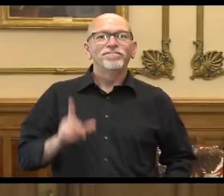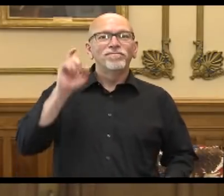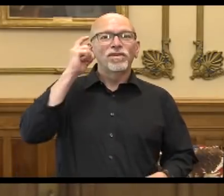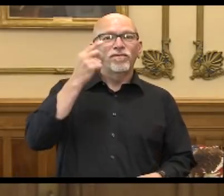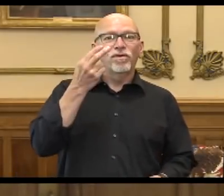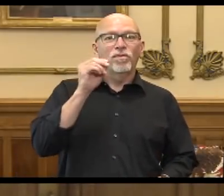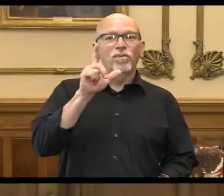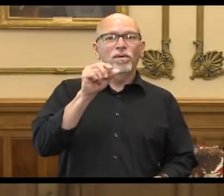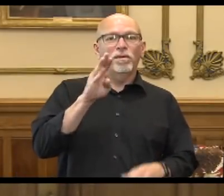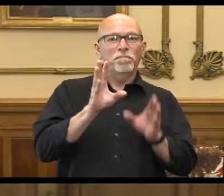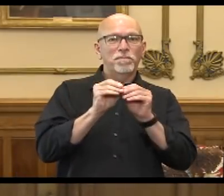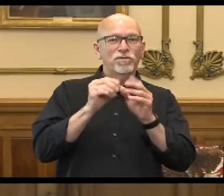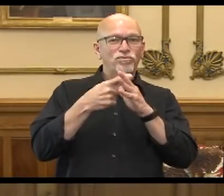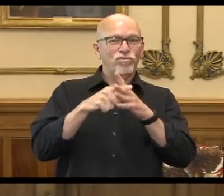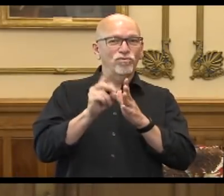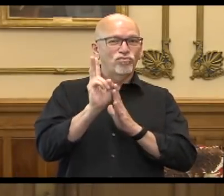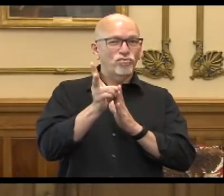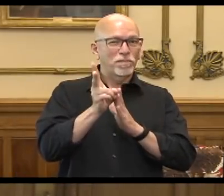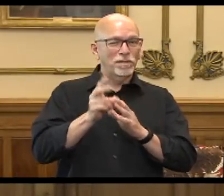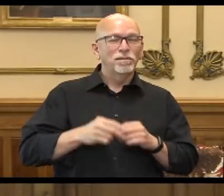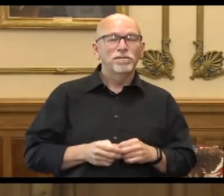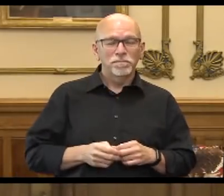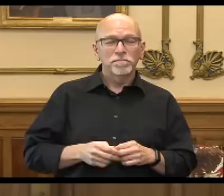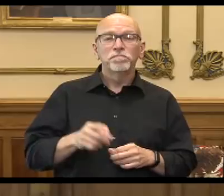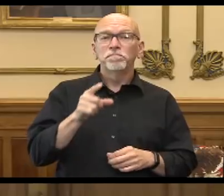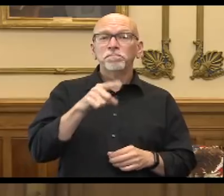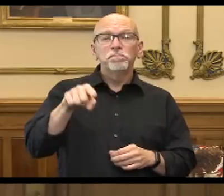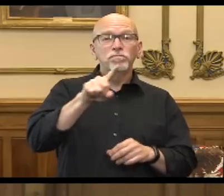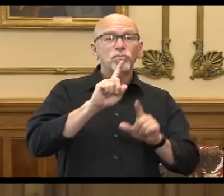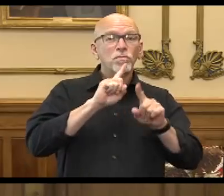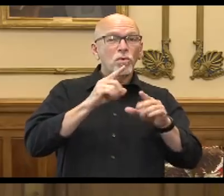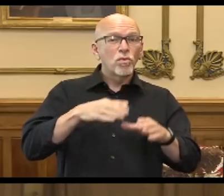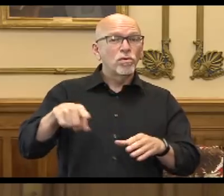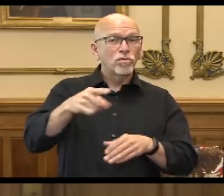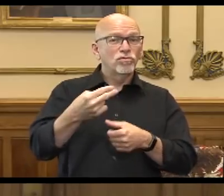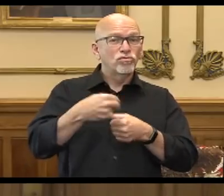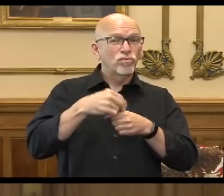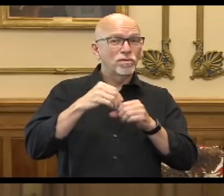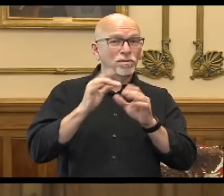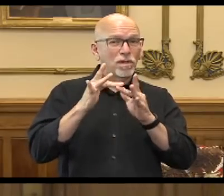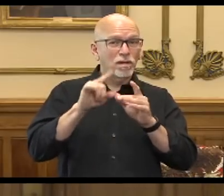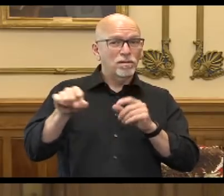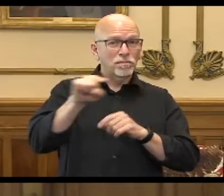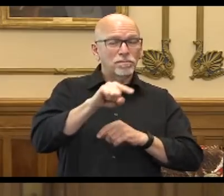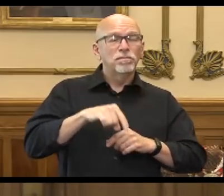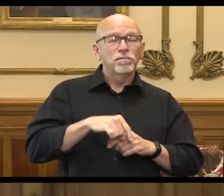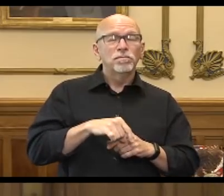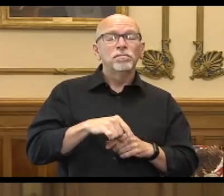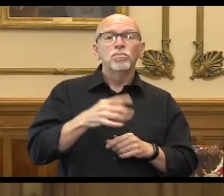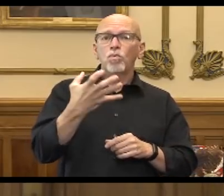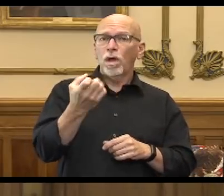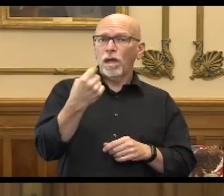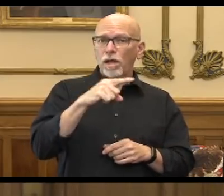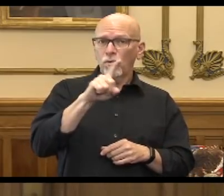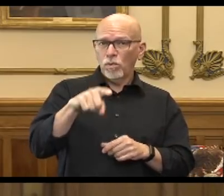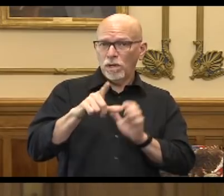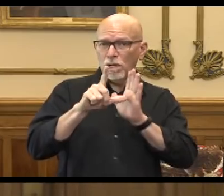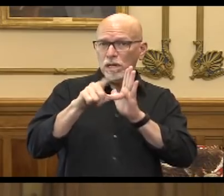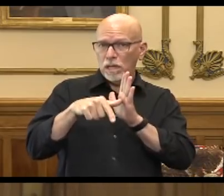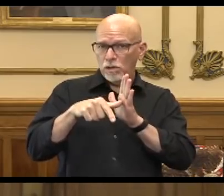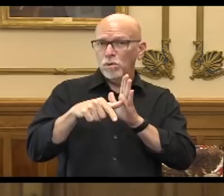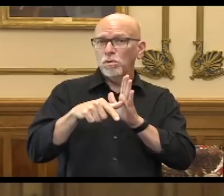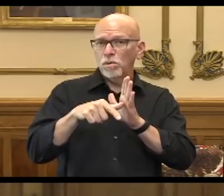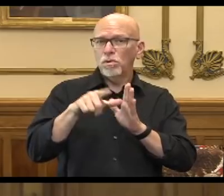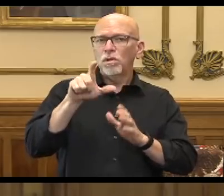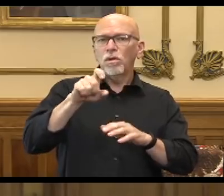Governor Holcomb's briefing will begin in 2 minutes. For the journalists joining us in the digital press room, if you'd like to ask a question, you